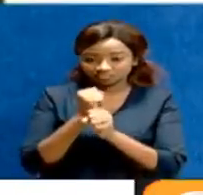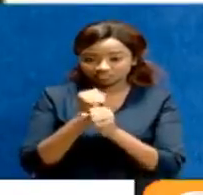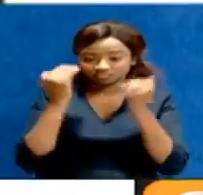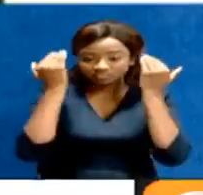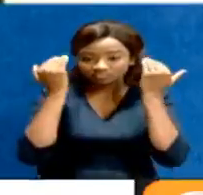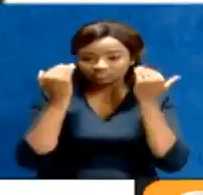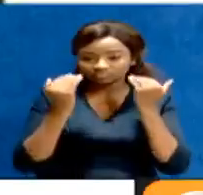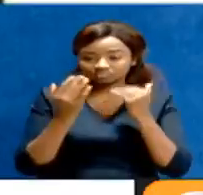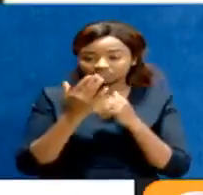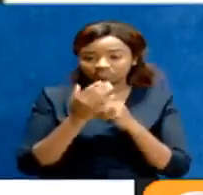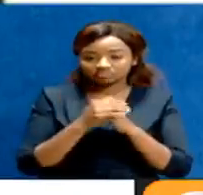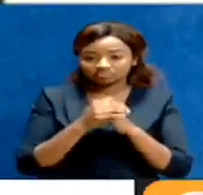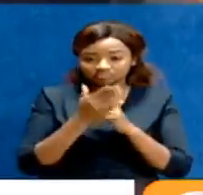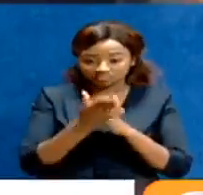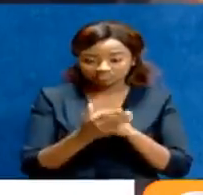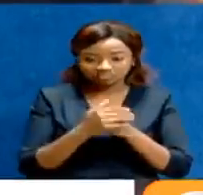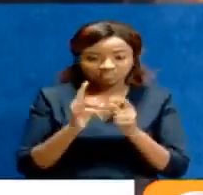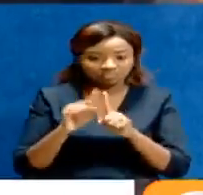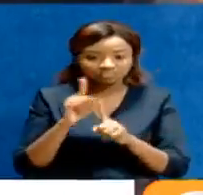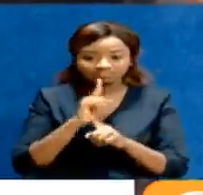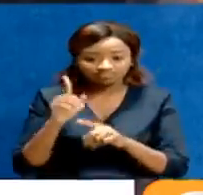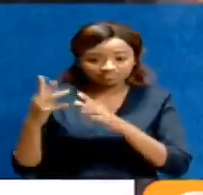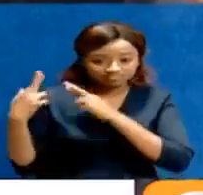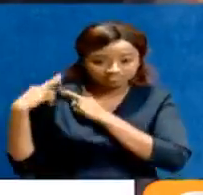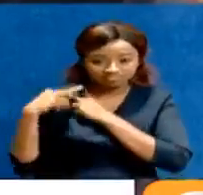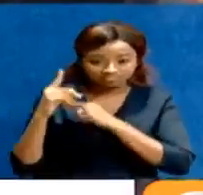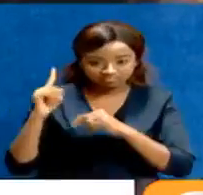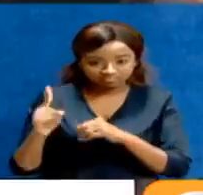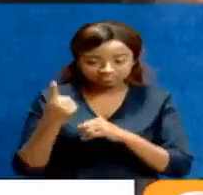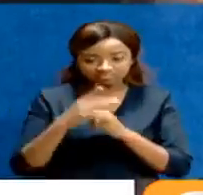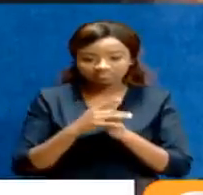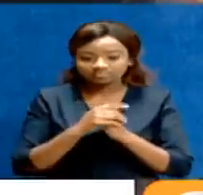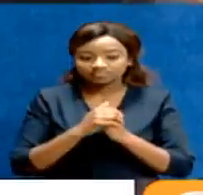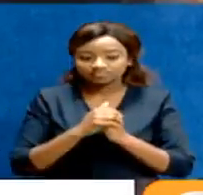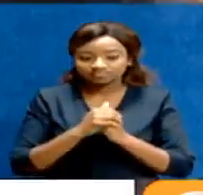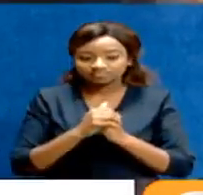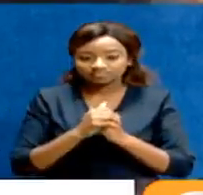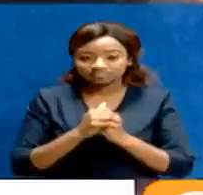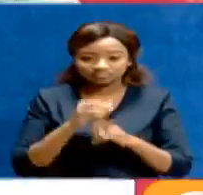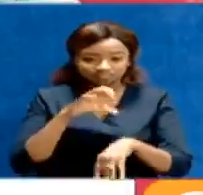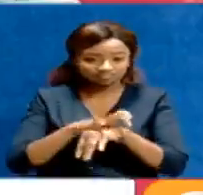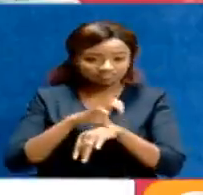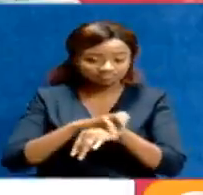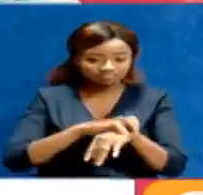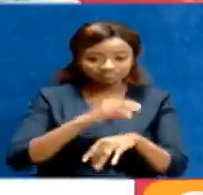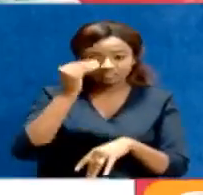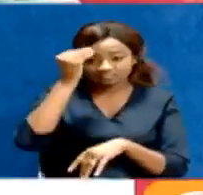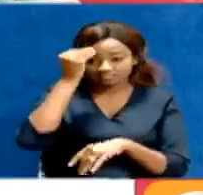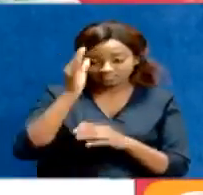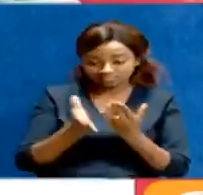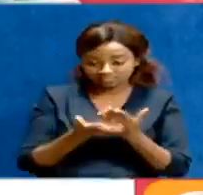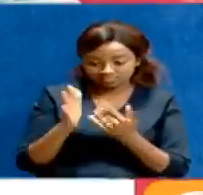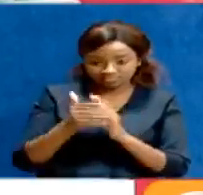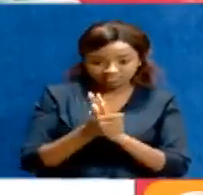ajira, akisema kuwa kibarua chake cha kwanza, kando na kuhakikisha majaji na mahakimu wanapokea mafunzo kuimarisha utendakazi